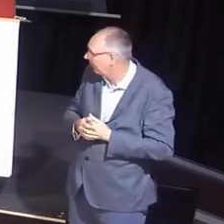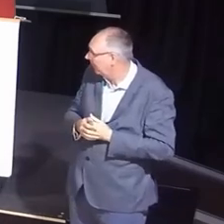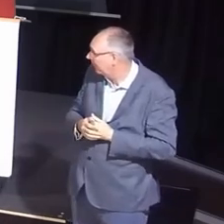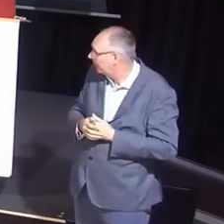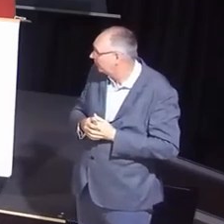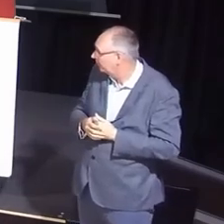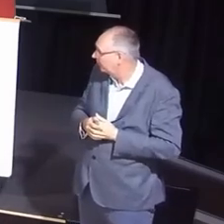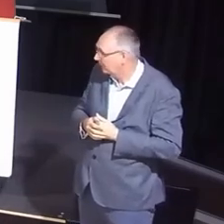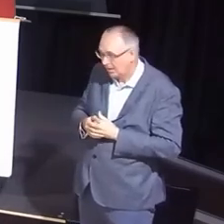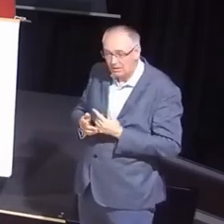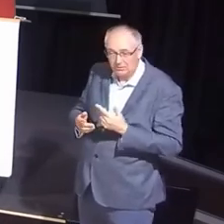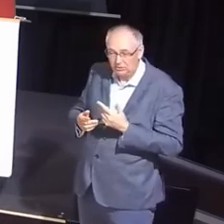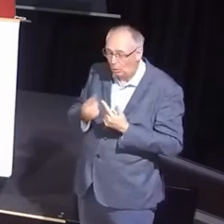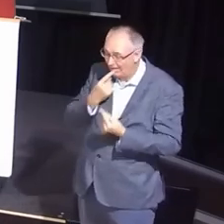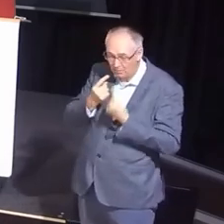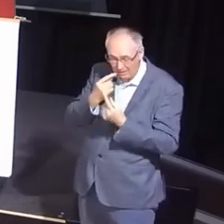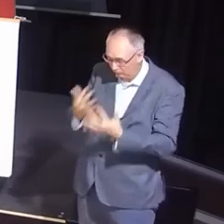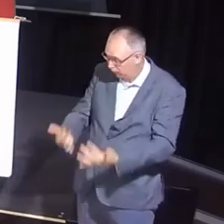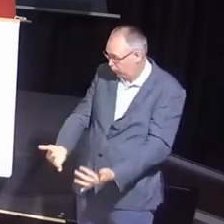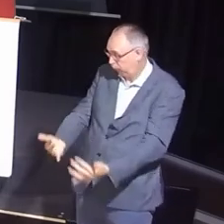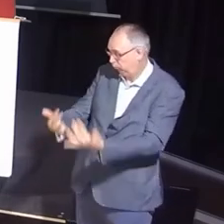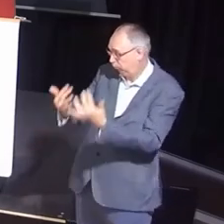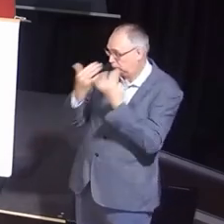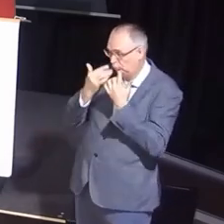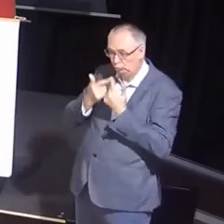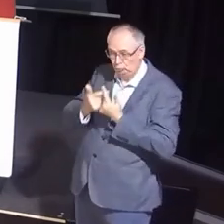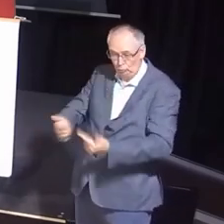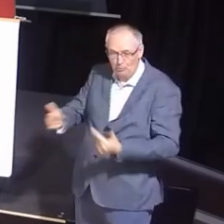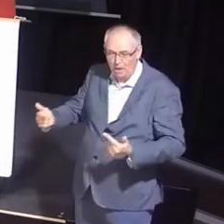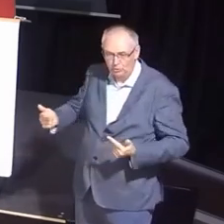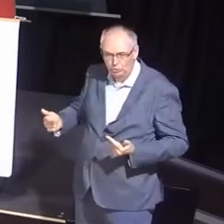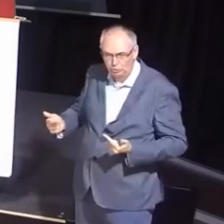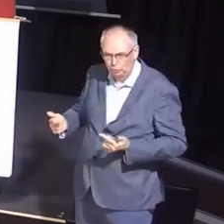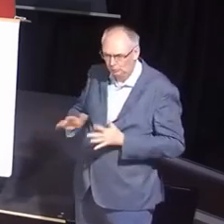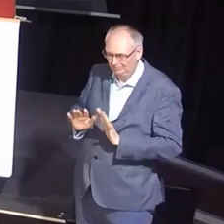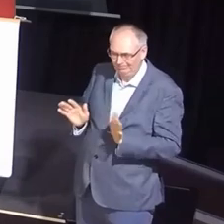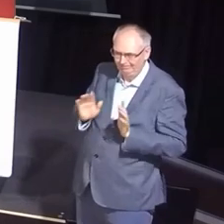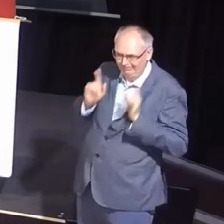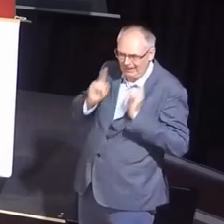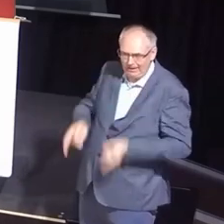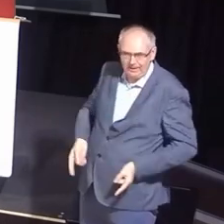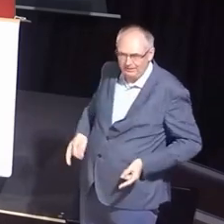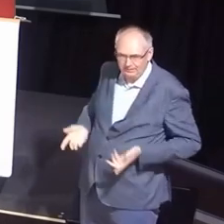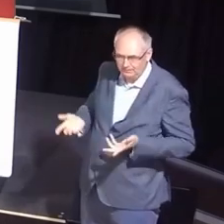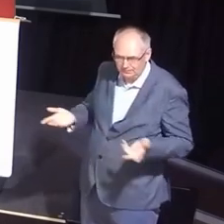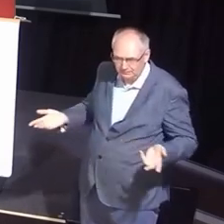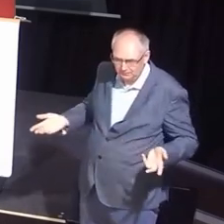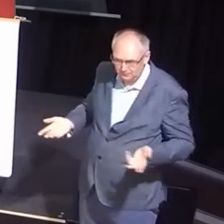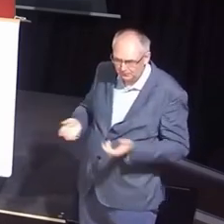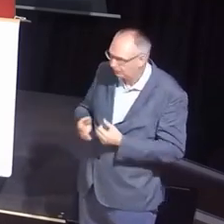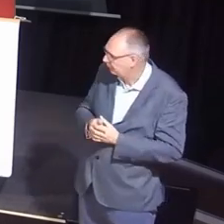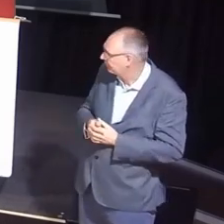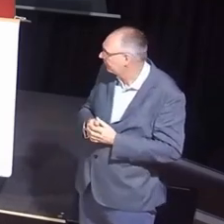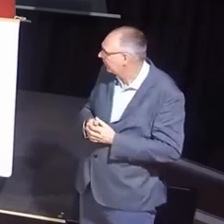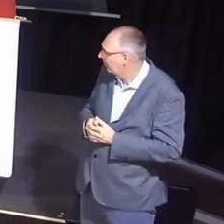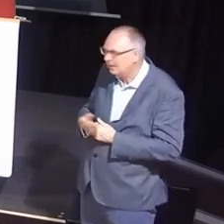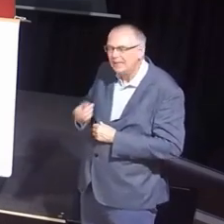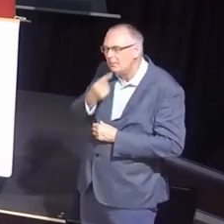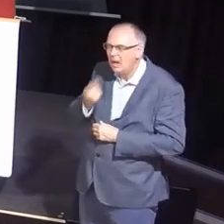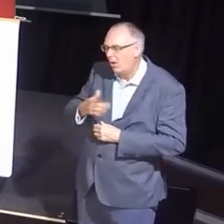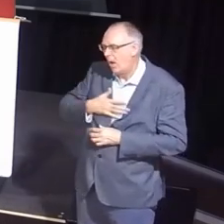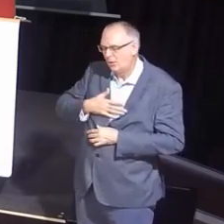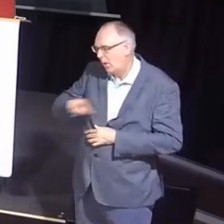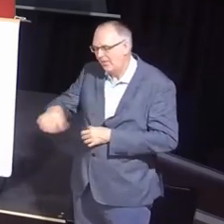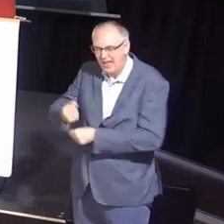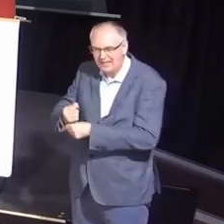so overwhelming and overstimulating that they don't even appeal to me on a preference level. So I was always like, oh, I just don't like those games. Oh, I don't like